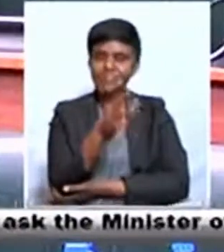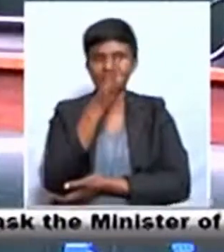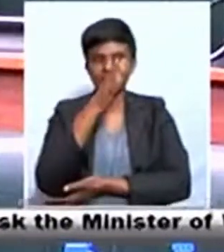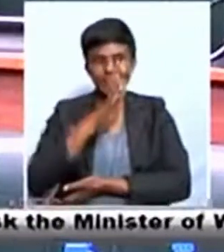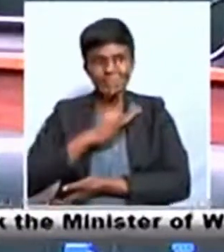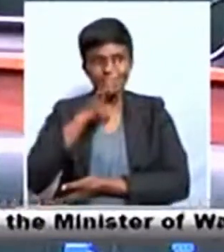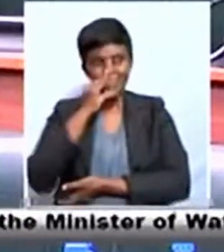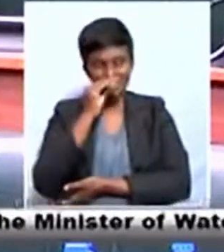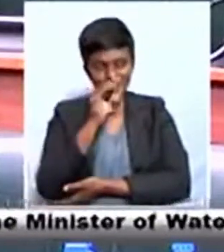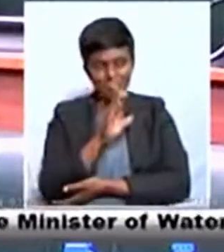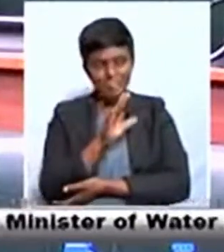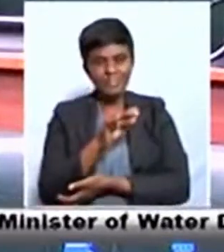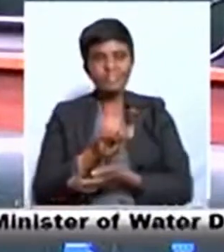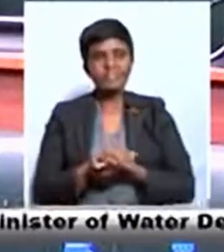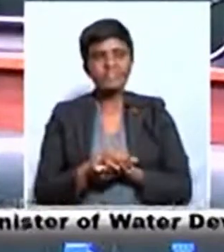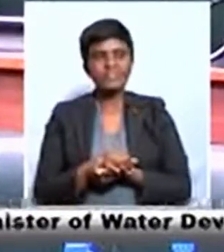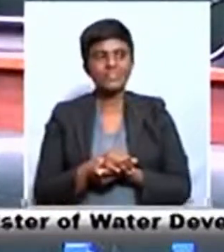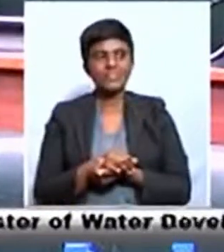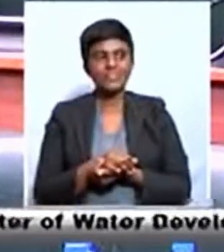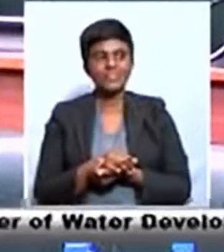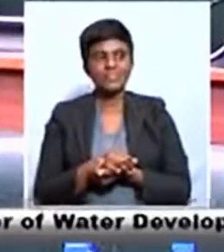Speaker,